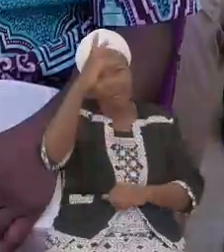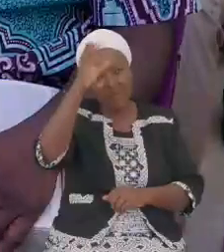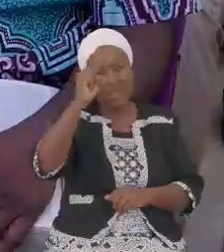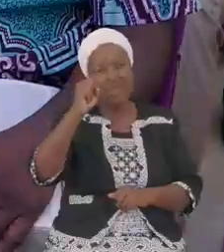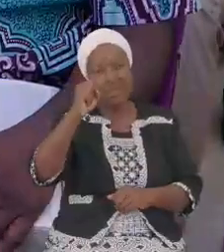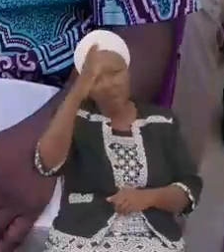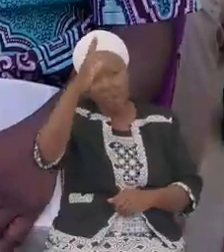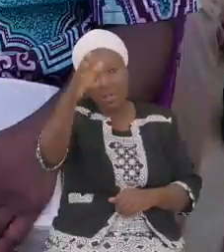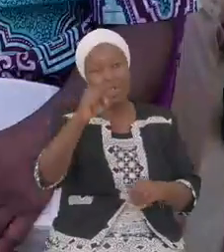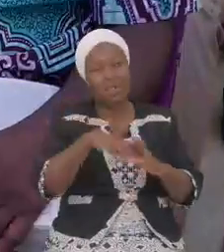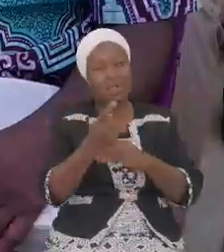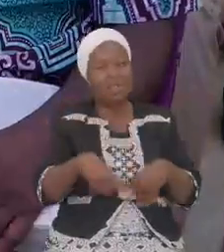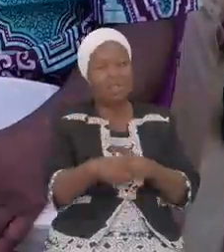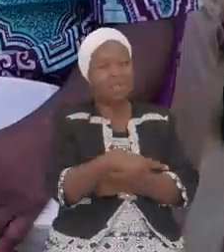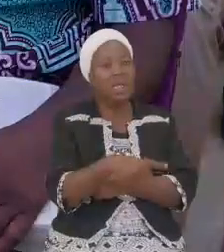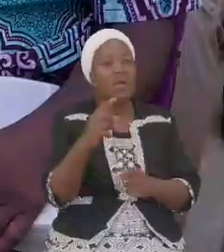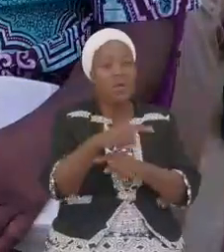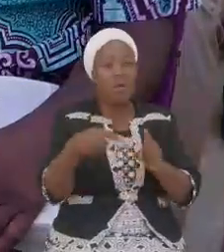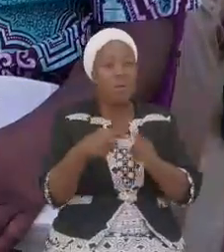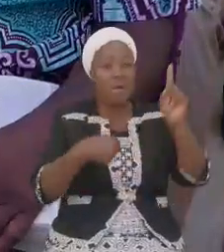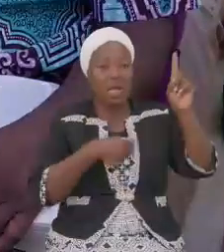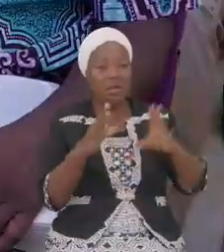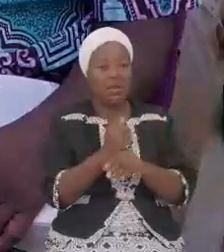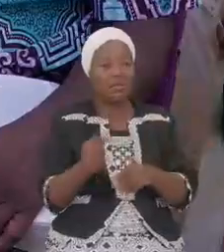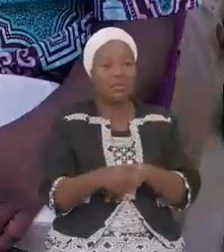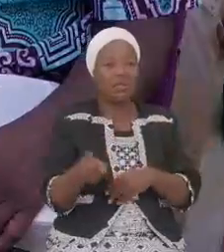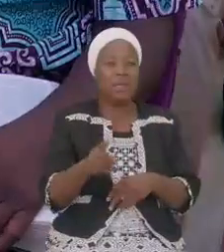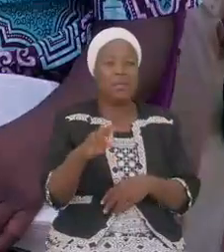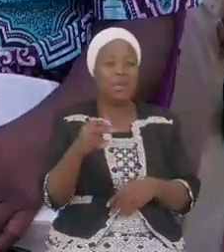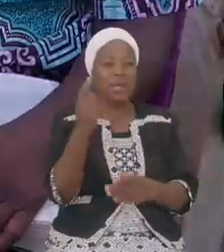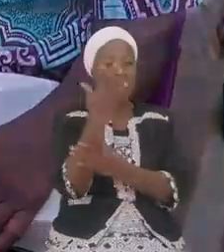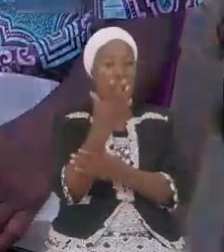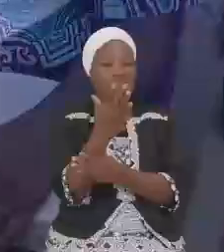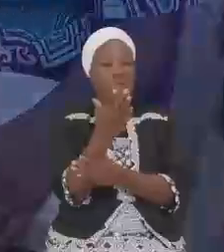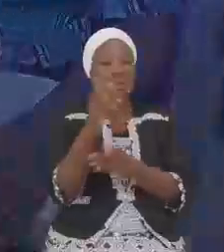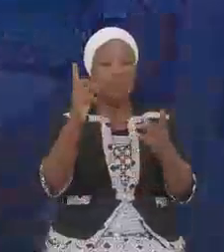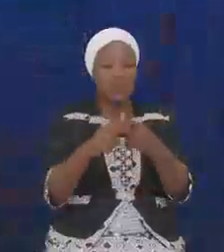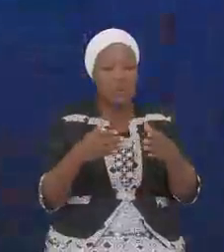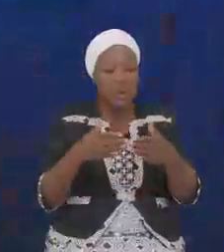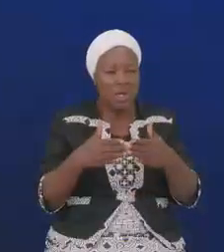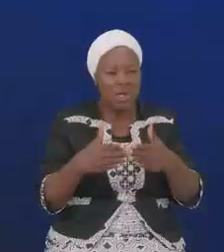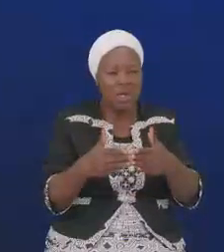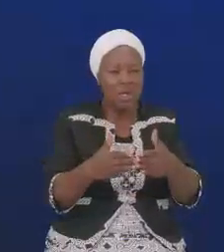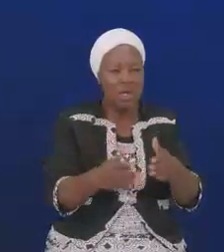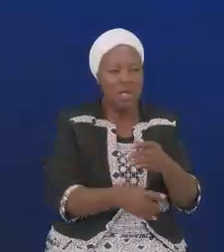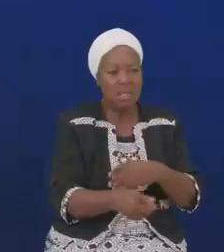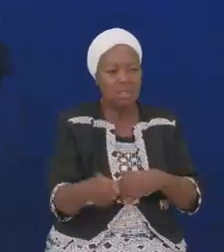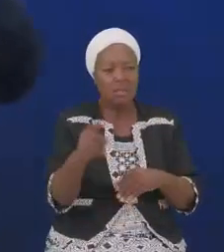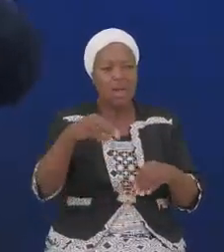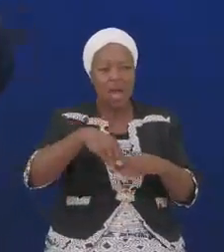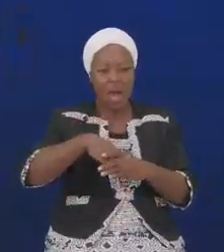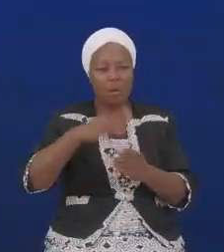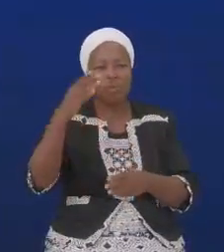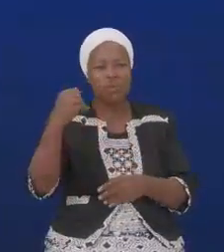fathers in the day when I took them by the hand to lead them